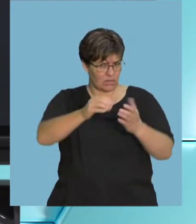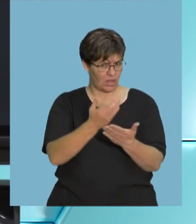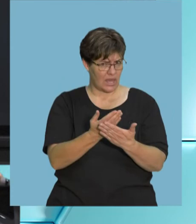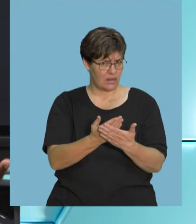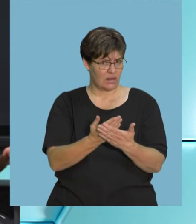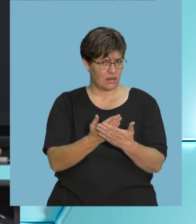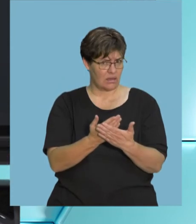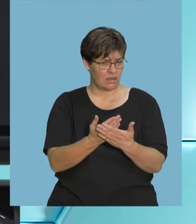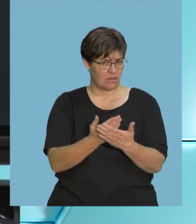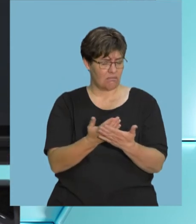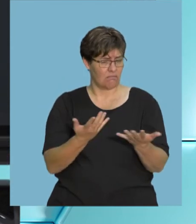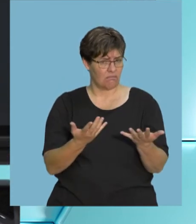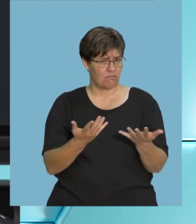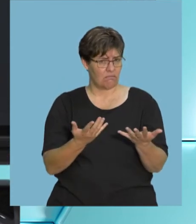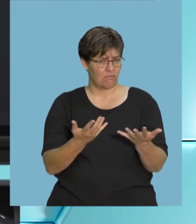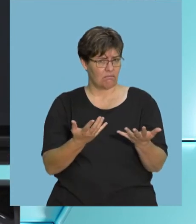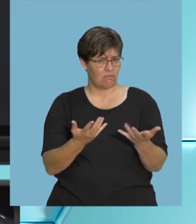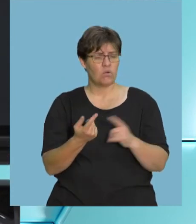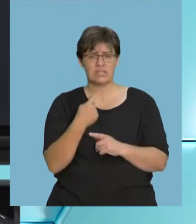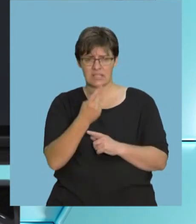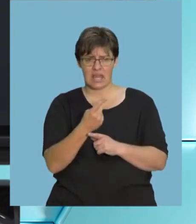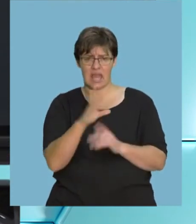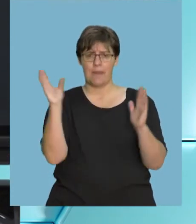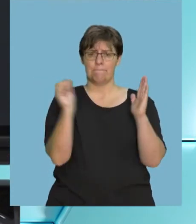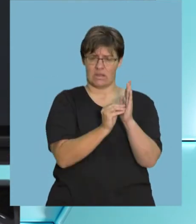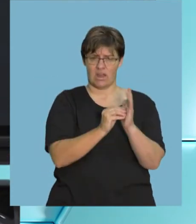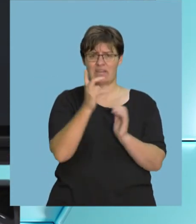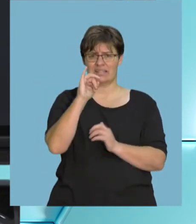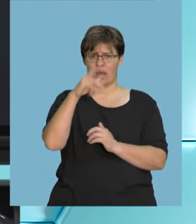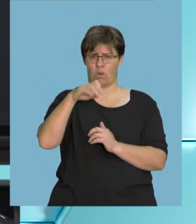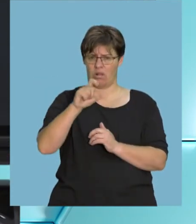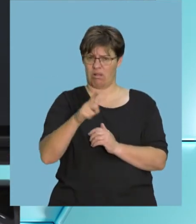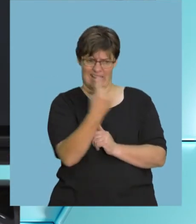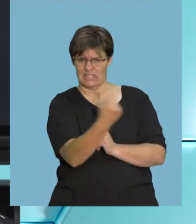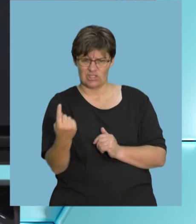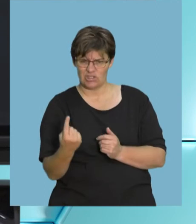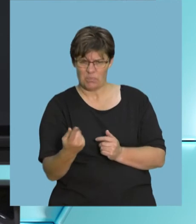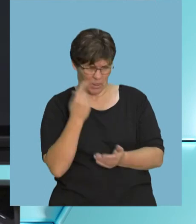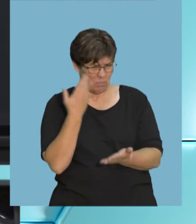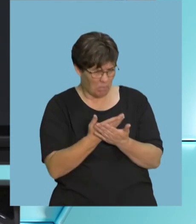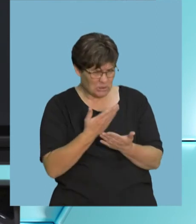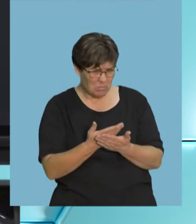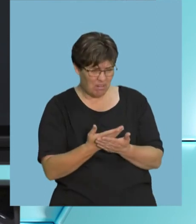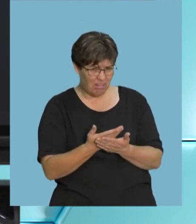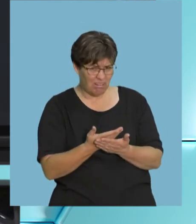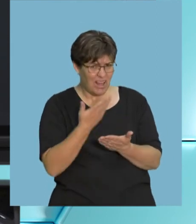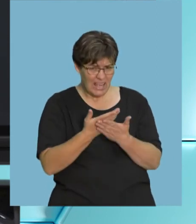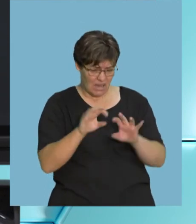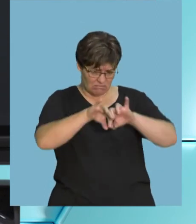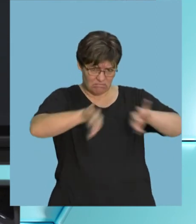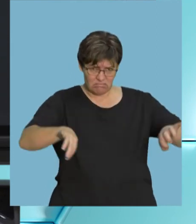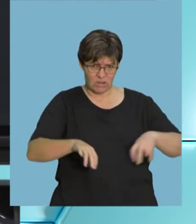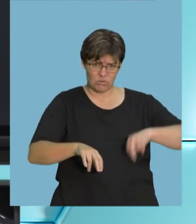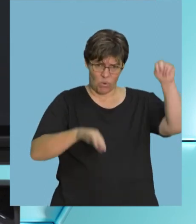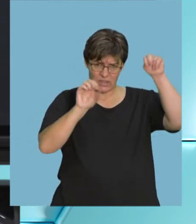the north and the south pole while we still maintain that every magnet is a dipole? So is it really possible